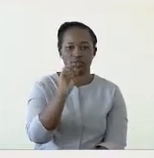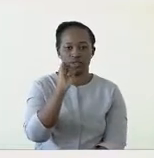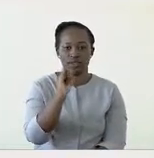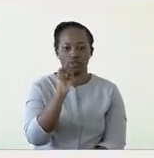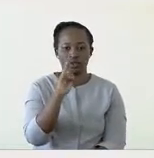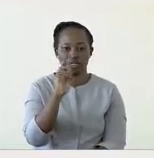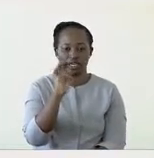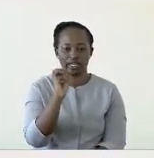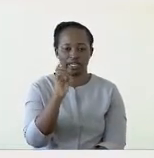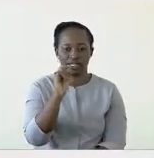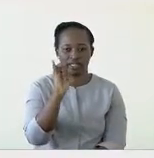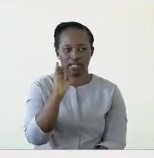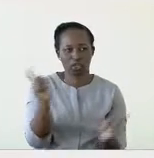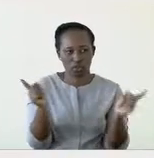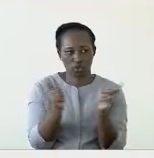ADH, which is